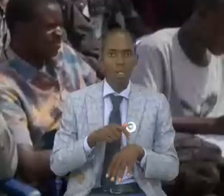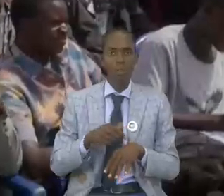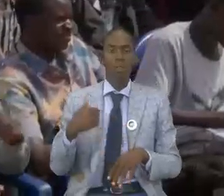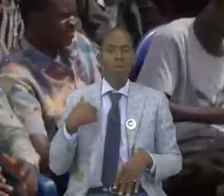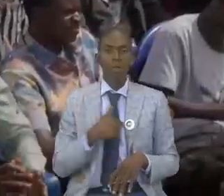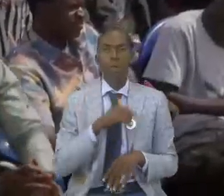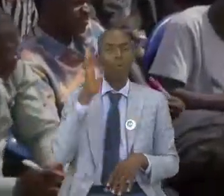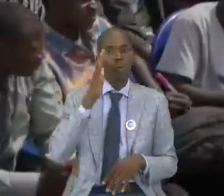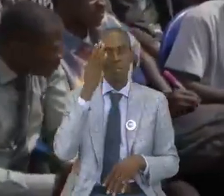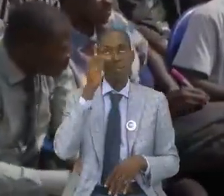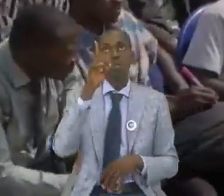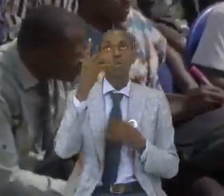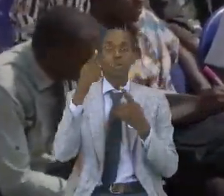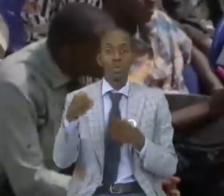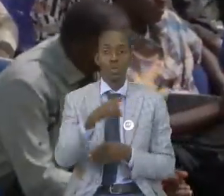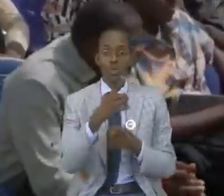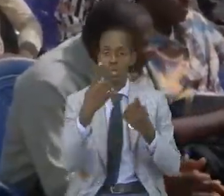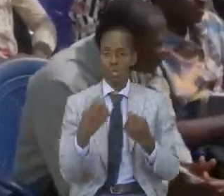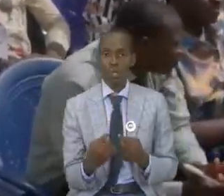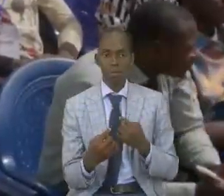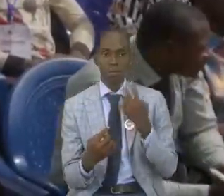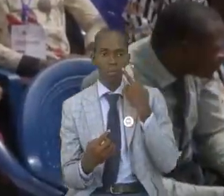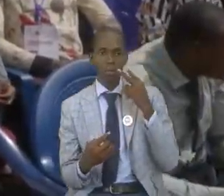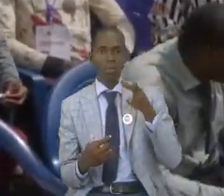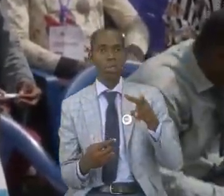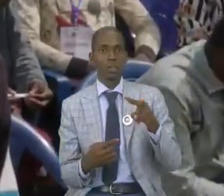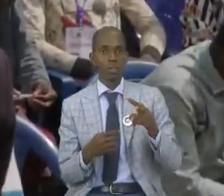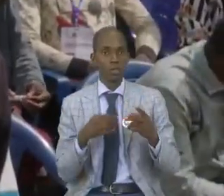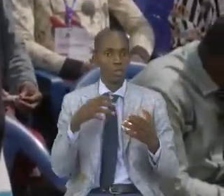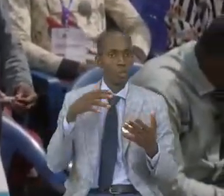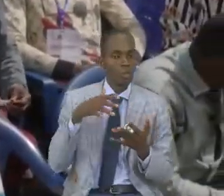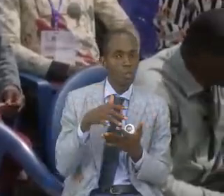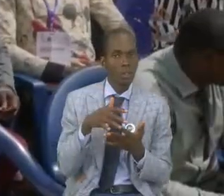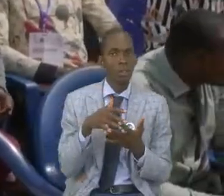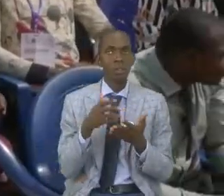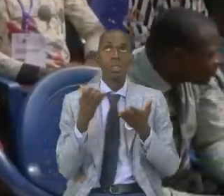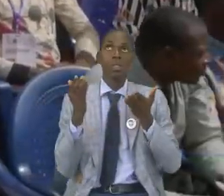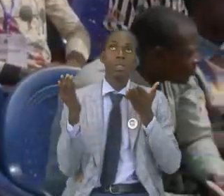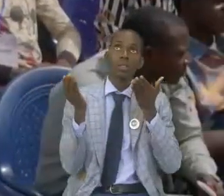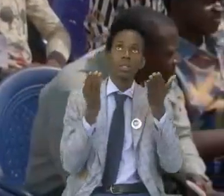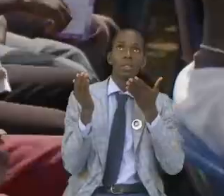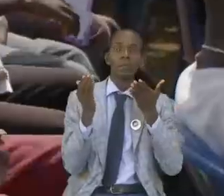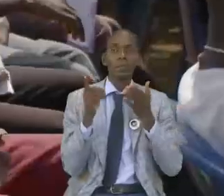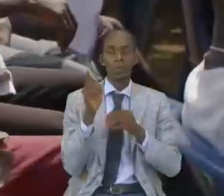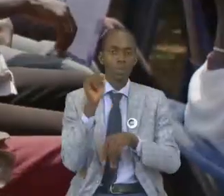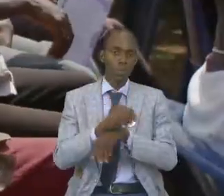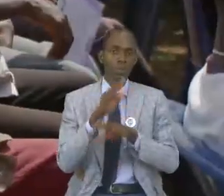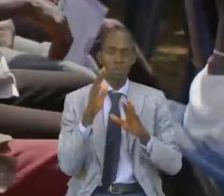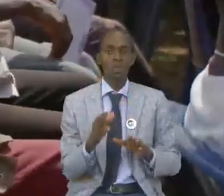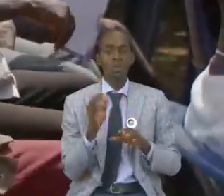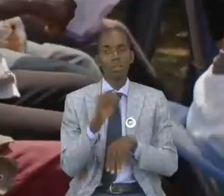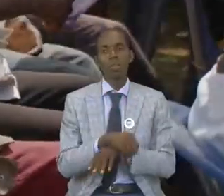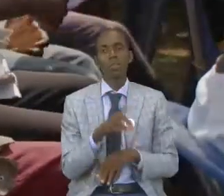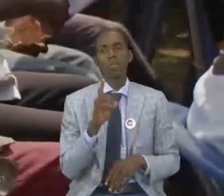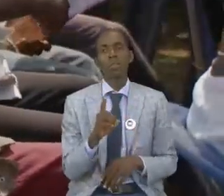came, you saw, you studied, you served, you conquered.